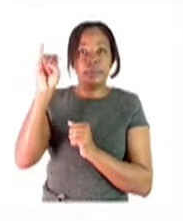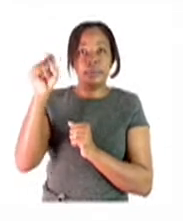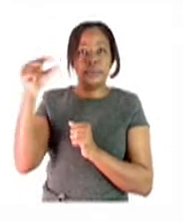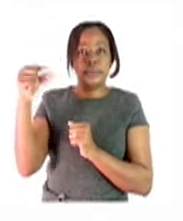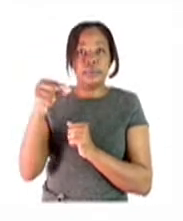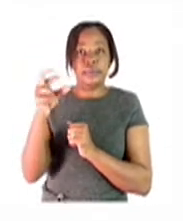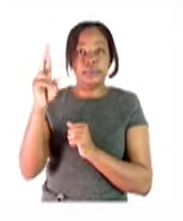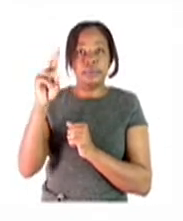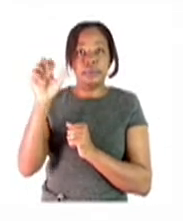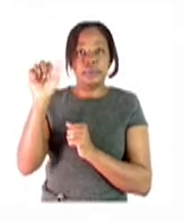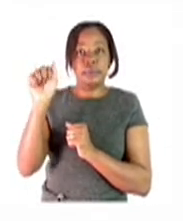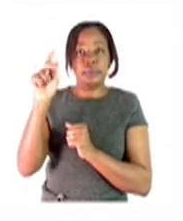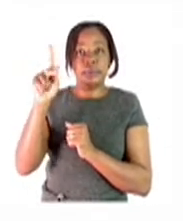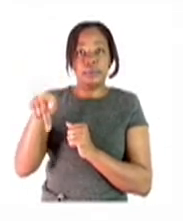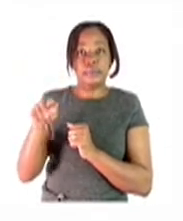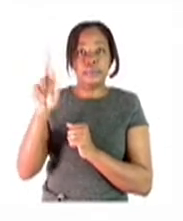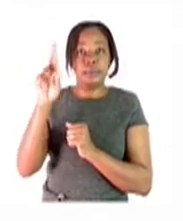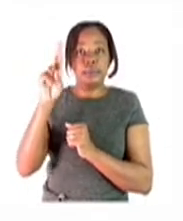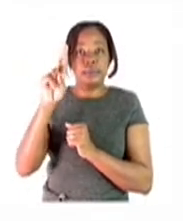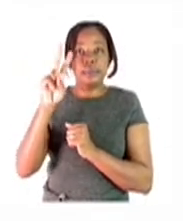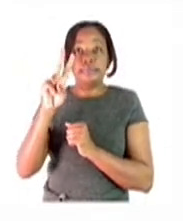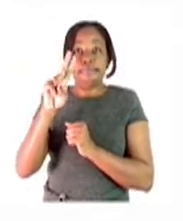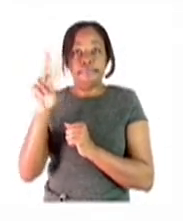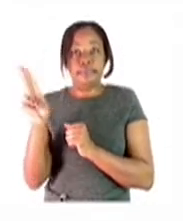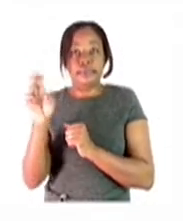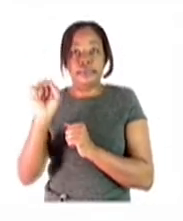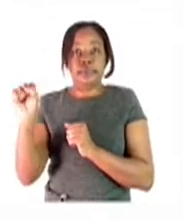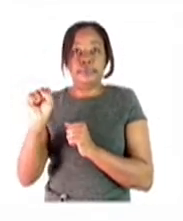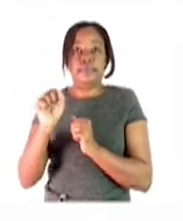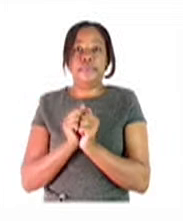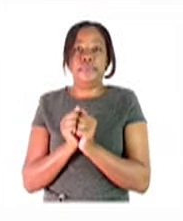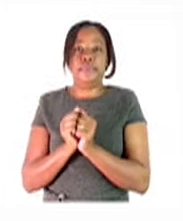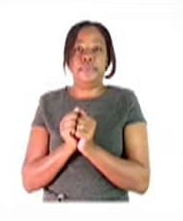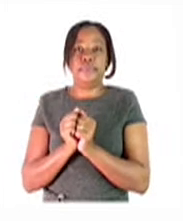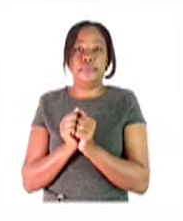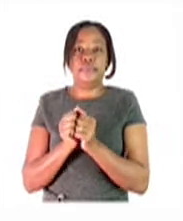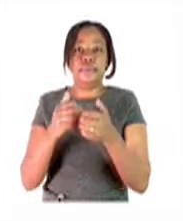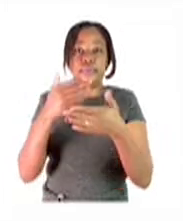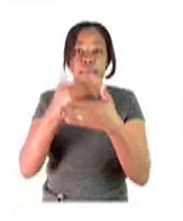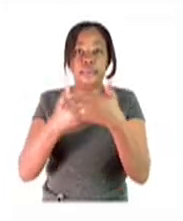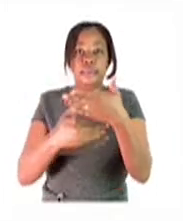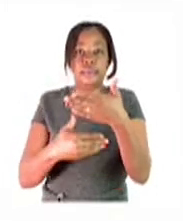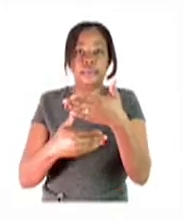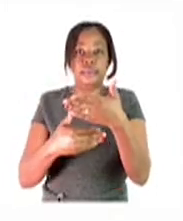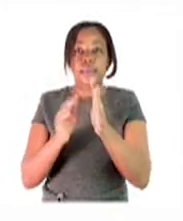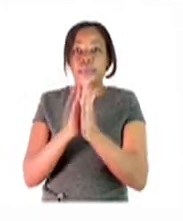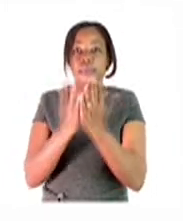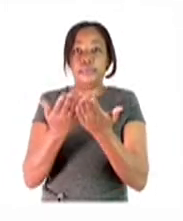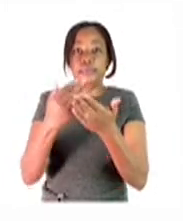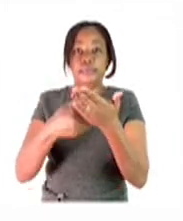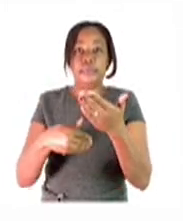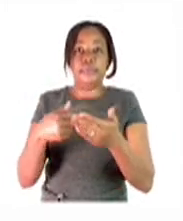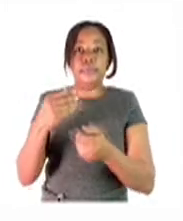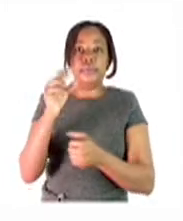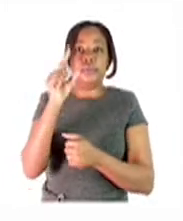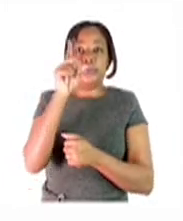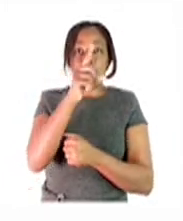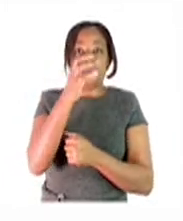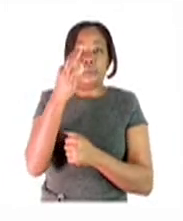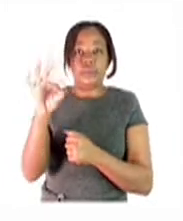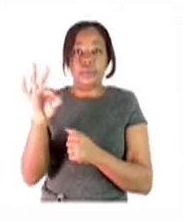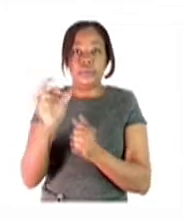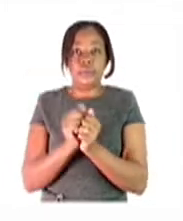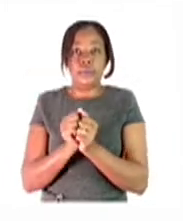digraphs on page 19. Okay, so what are we going to do here? Okay, what